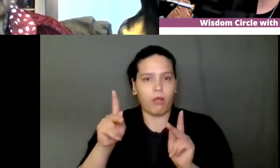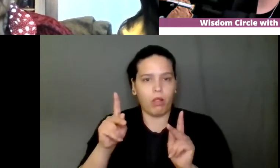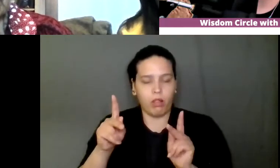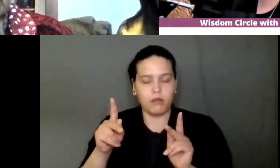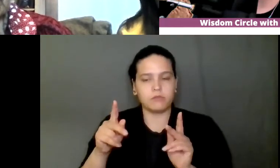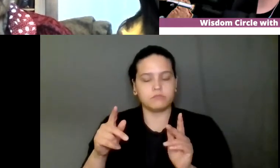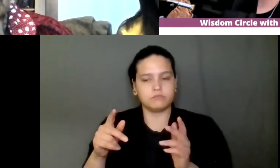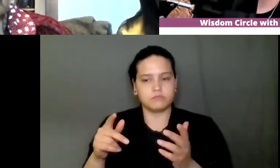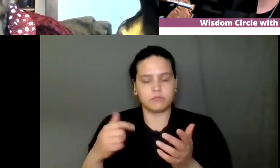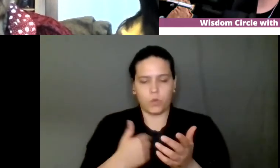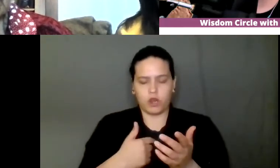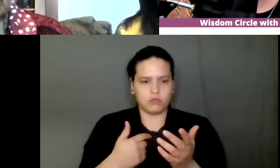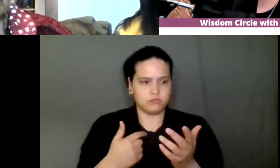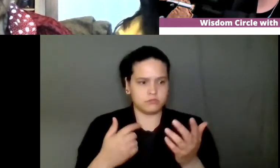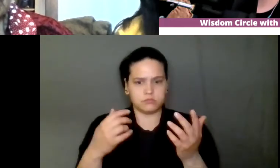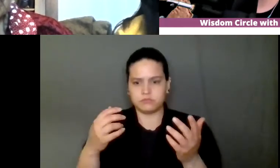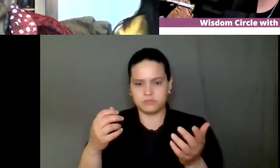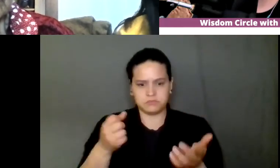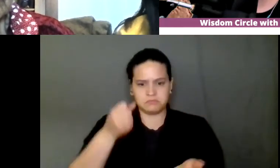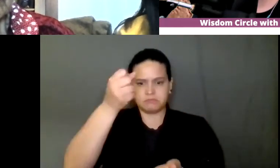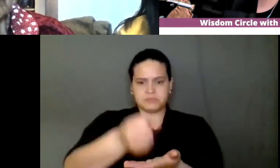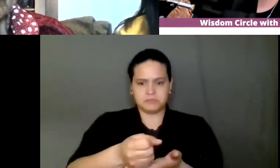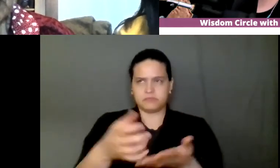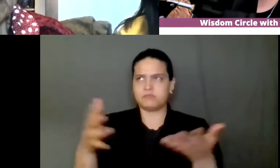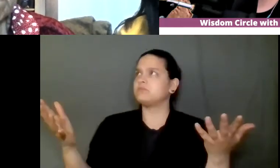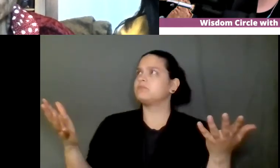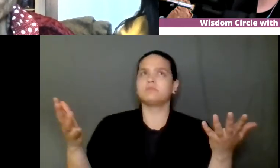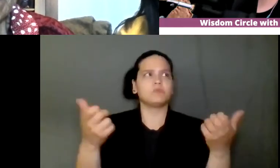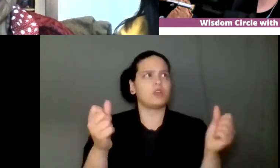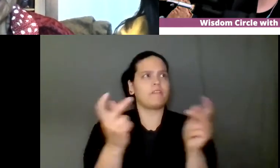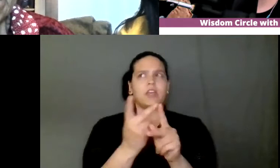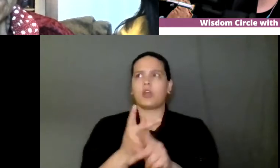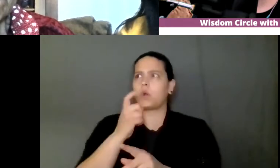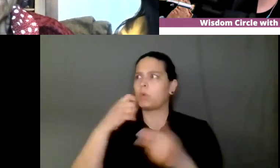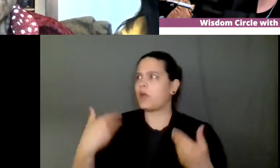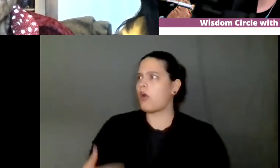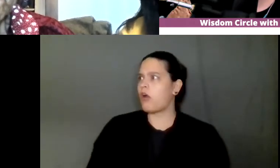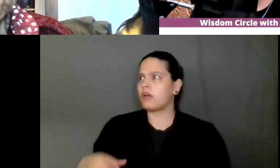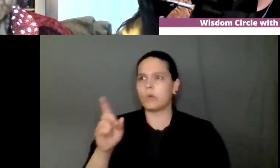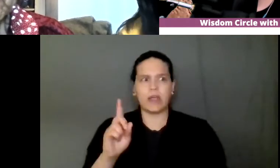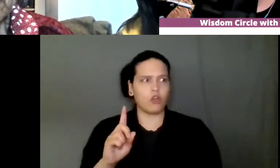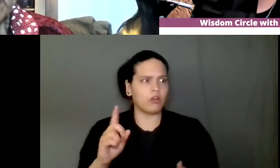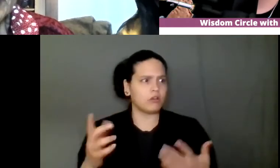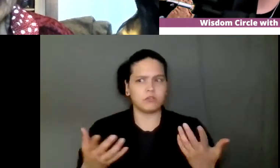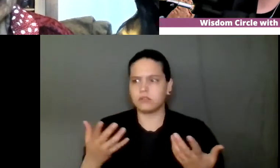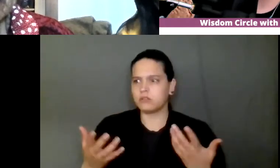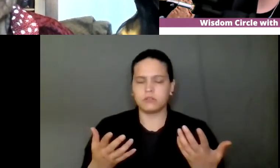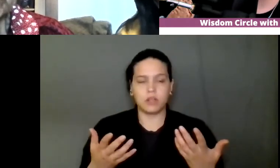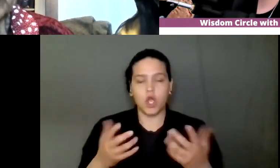who we are. So a group of people were walking and then they were